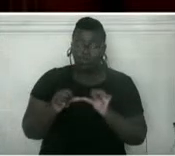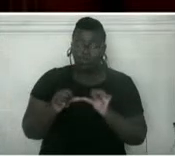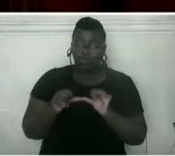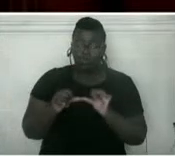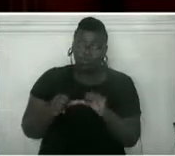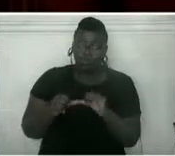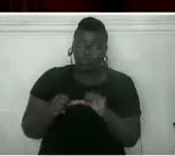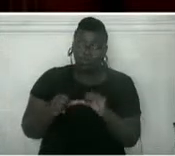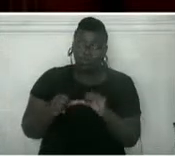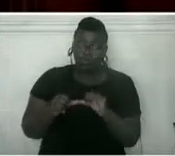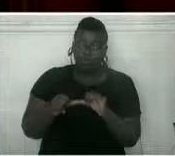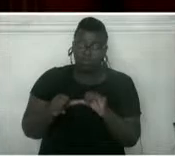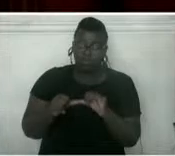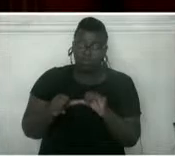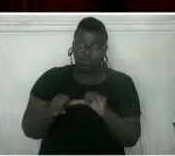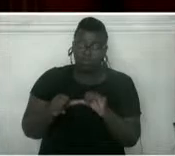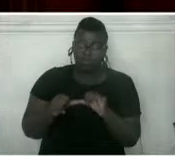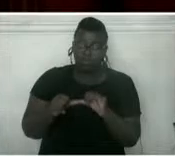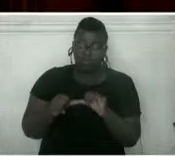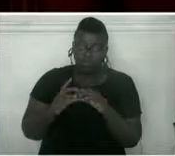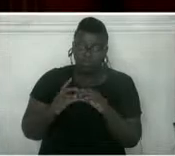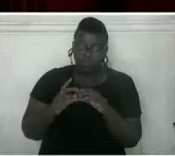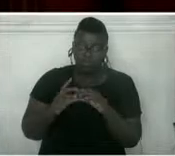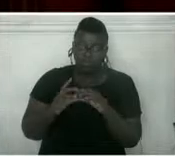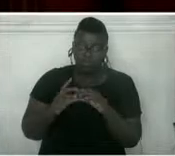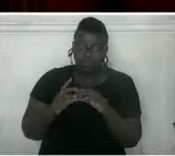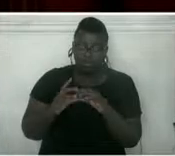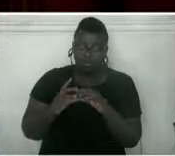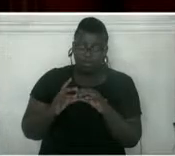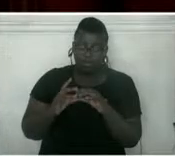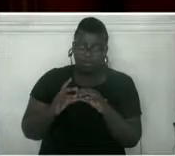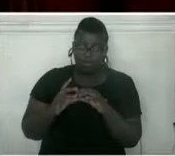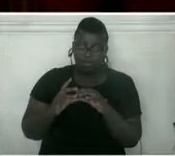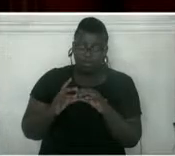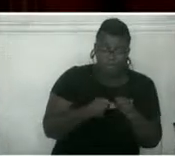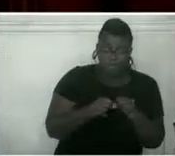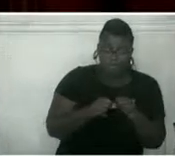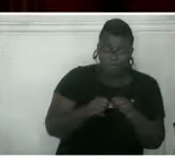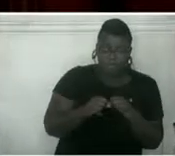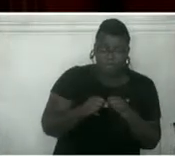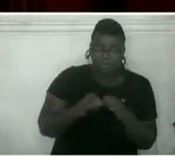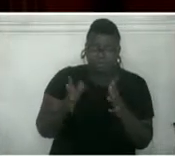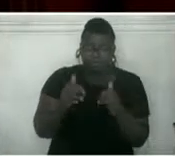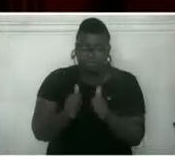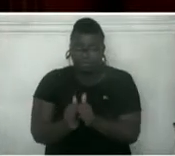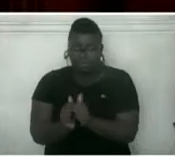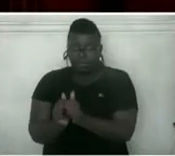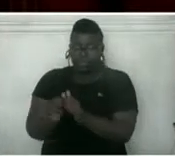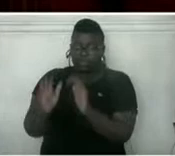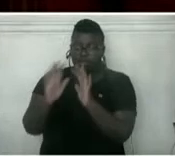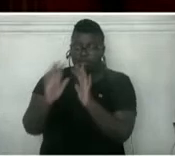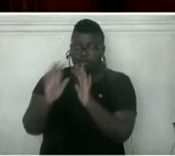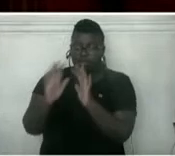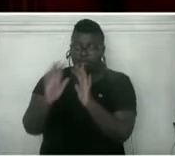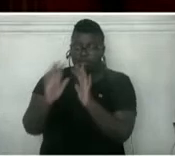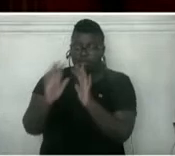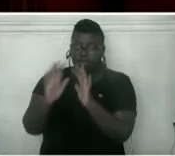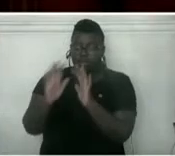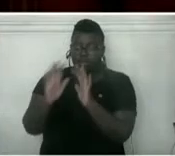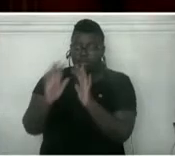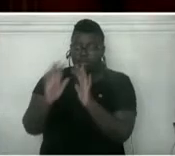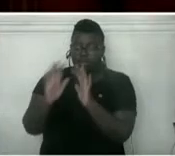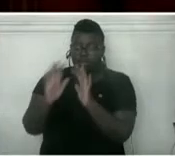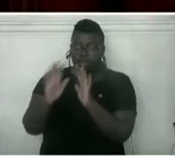solidly away from being a social welfare state to one which is in line with global best practice, which